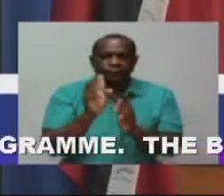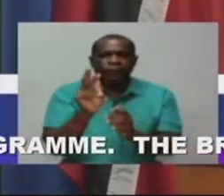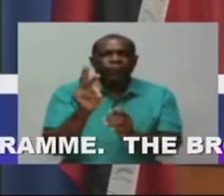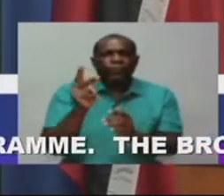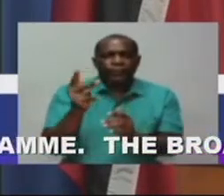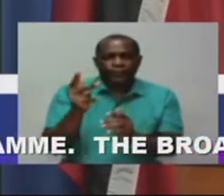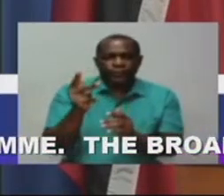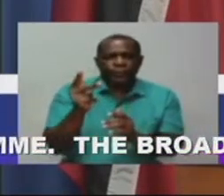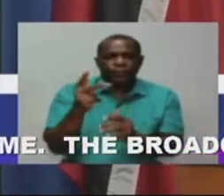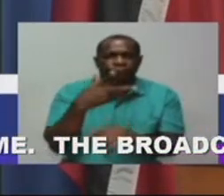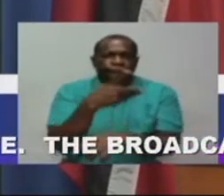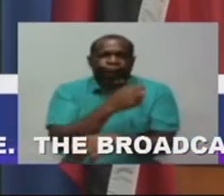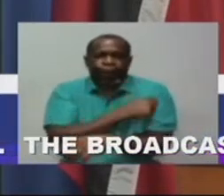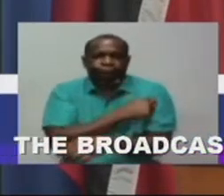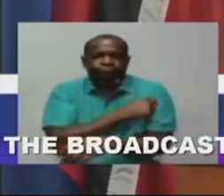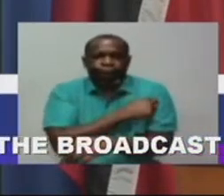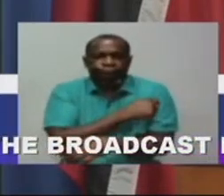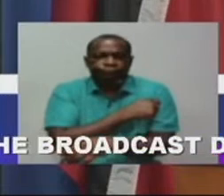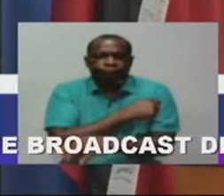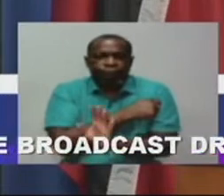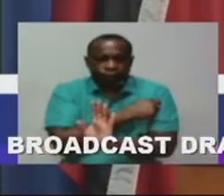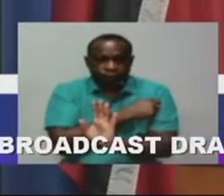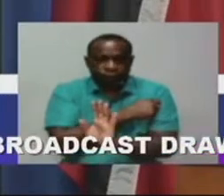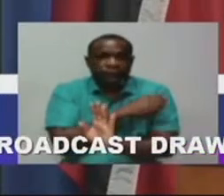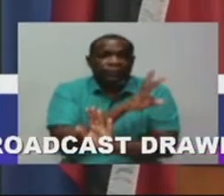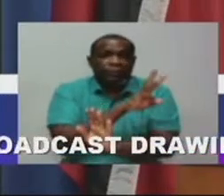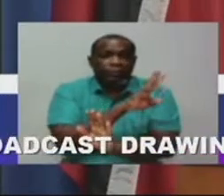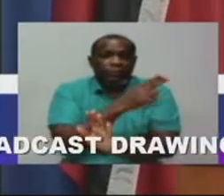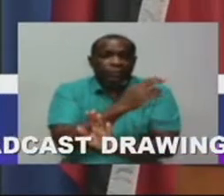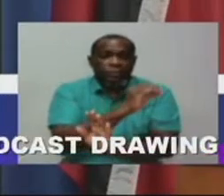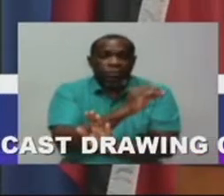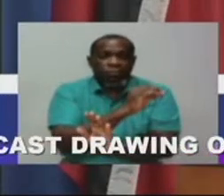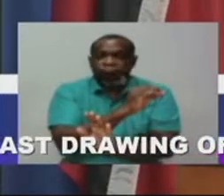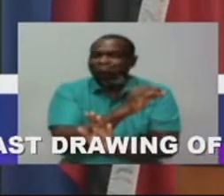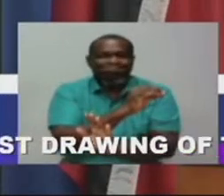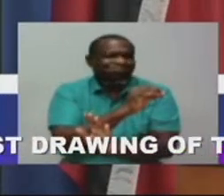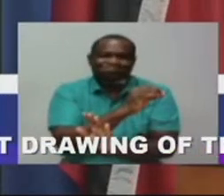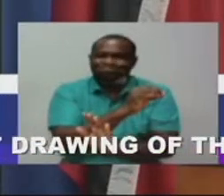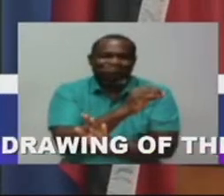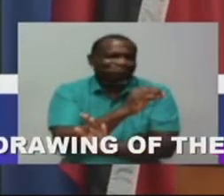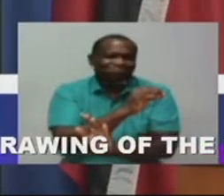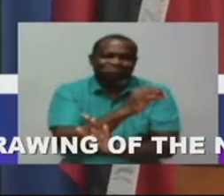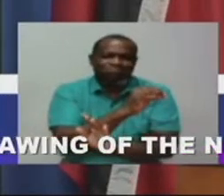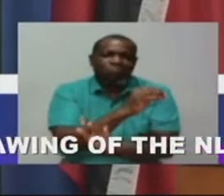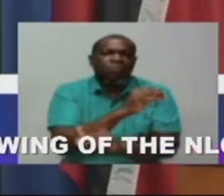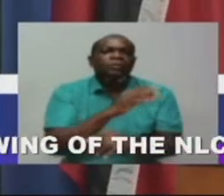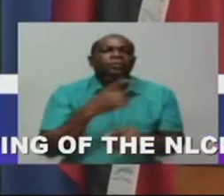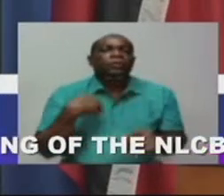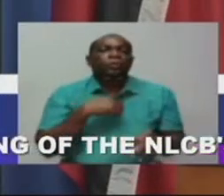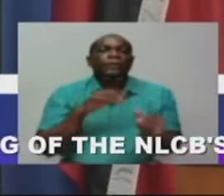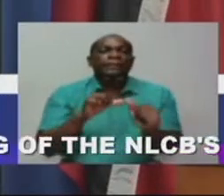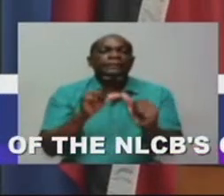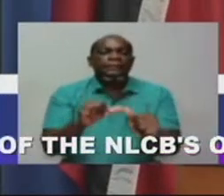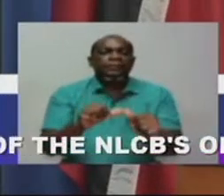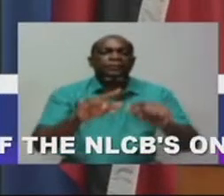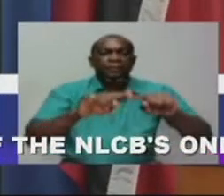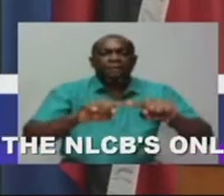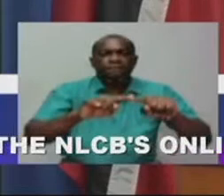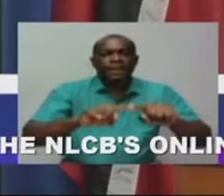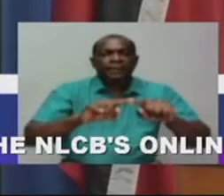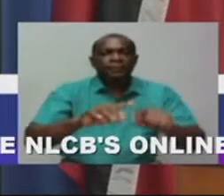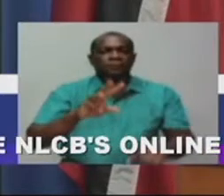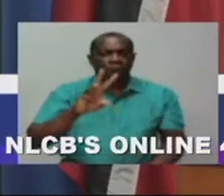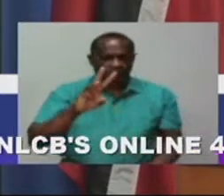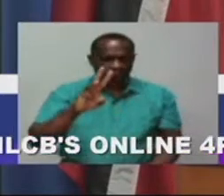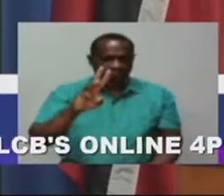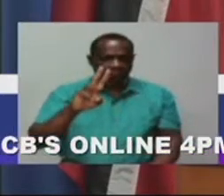from the WHO side. So we continue to look at what is happening in terms of the world. There is general talk that